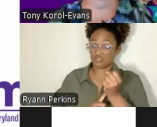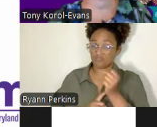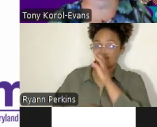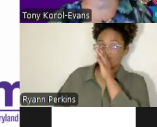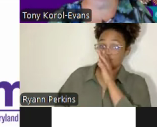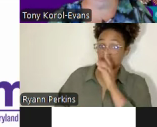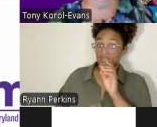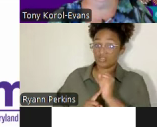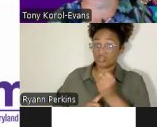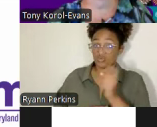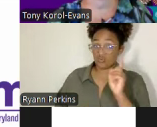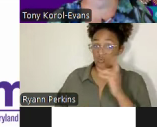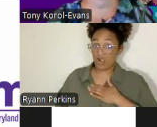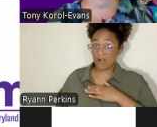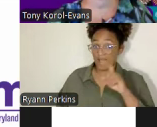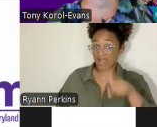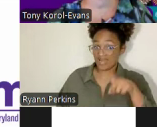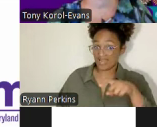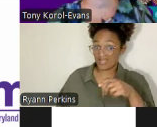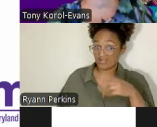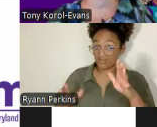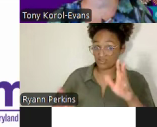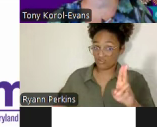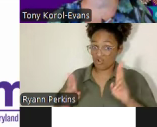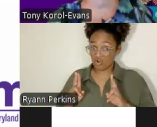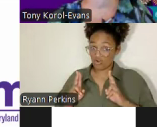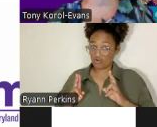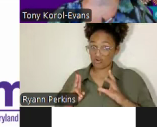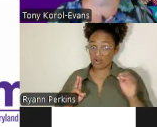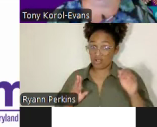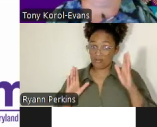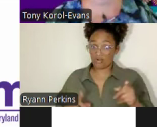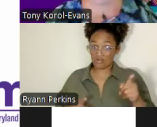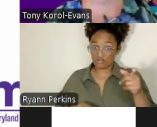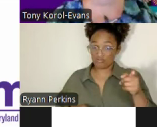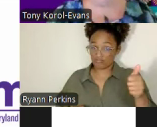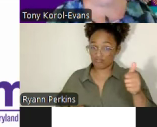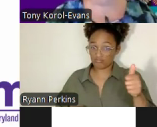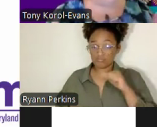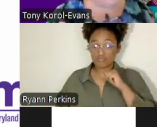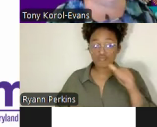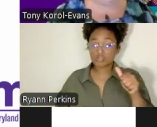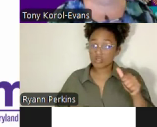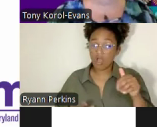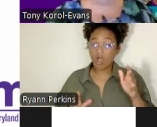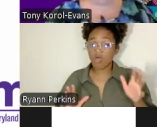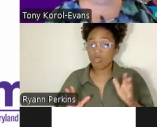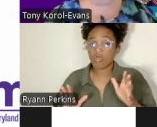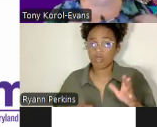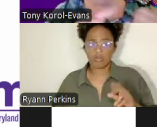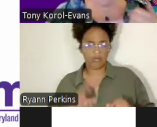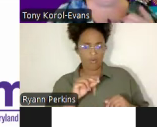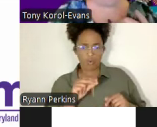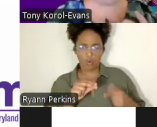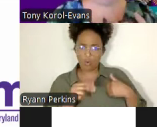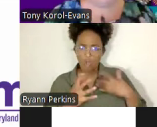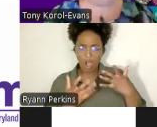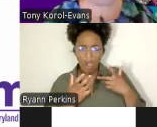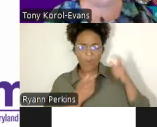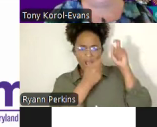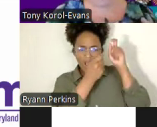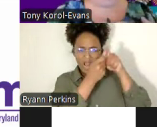honored and the person wasn't pushy. Right. But no, I want details. I want to know who the